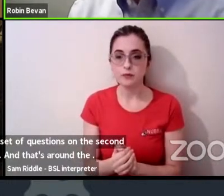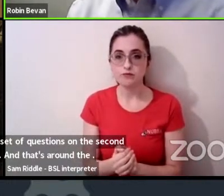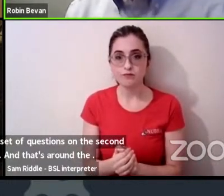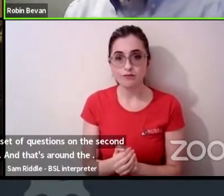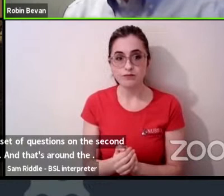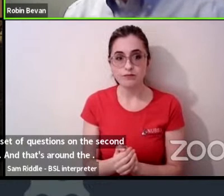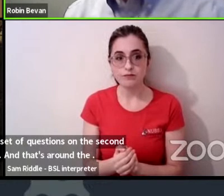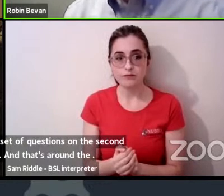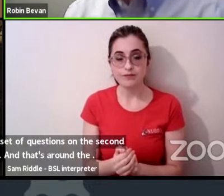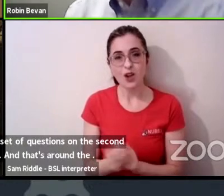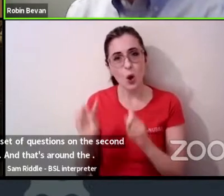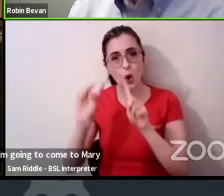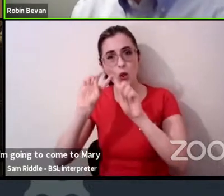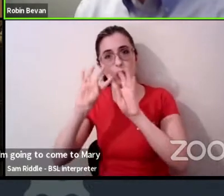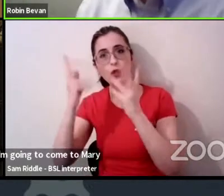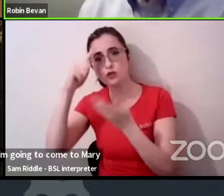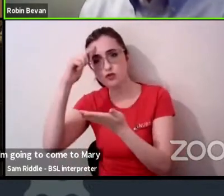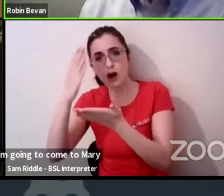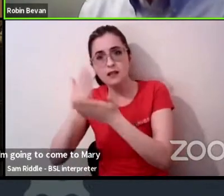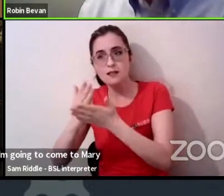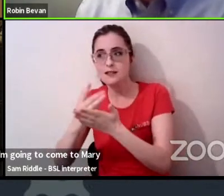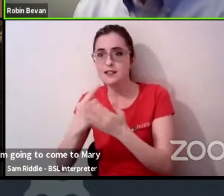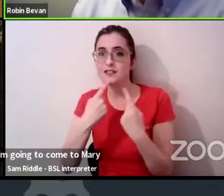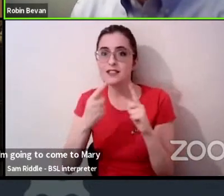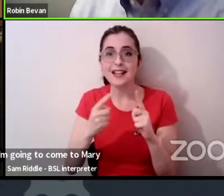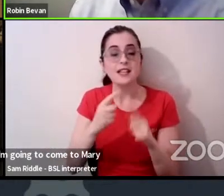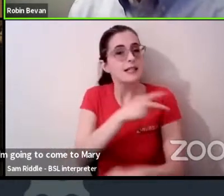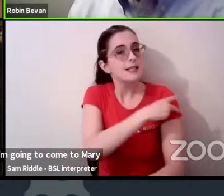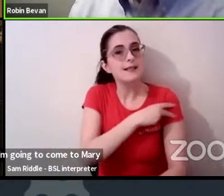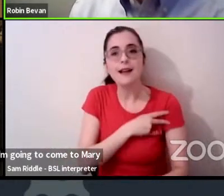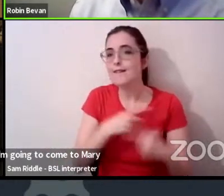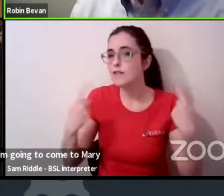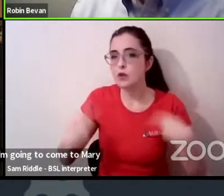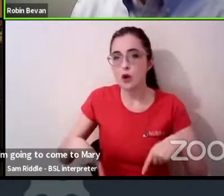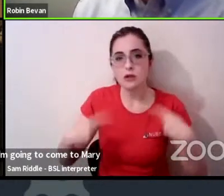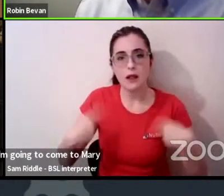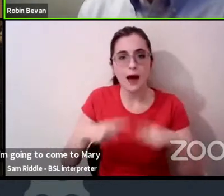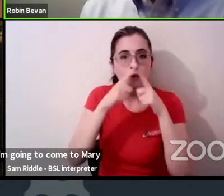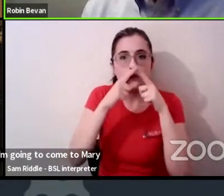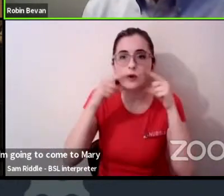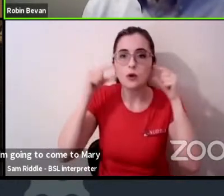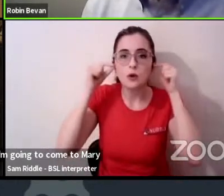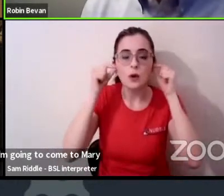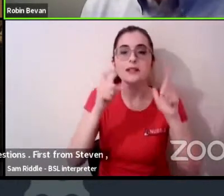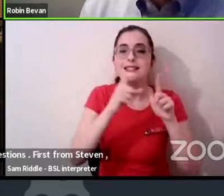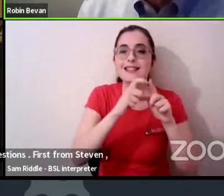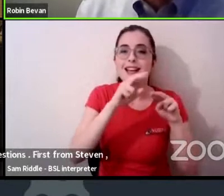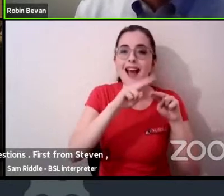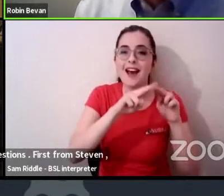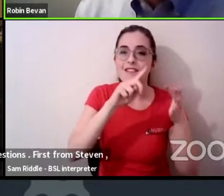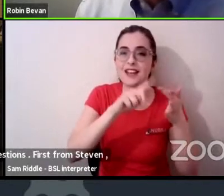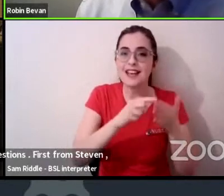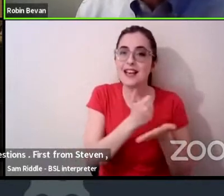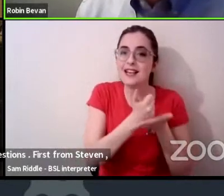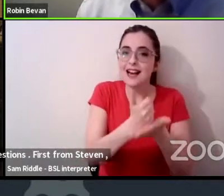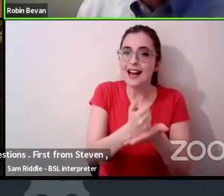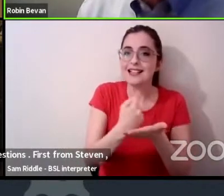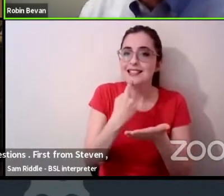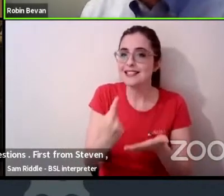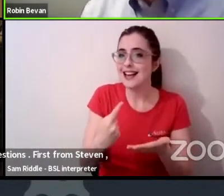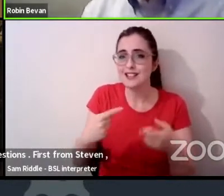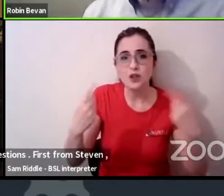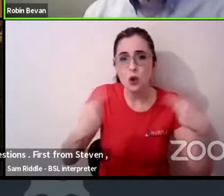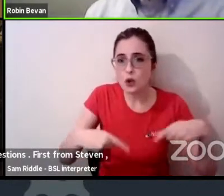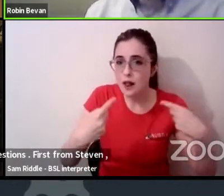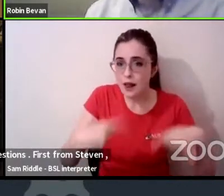have stated that staff can't wear masks in classrooms as DfE guidance does not allow it. Is this